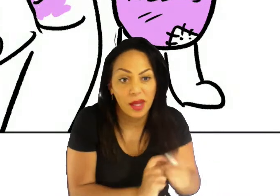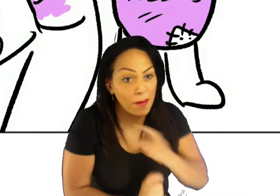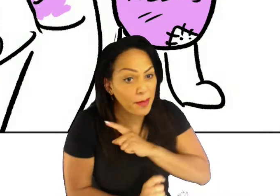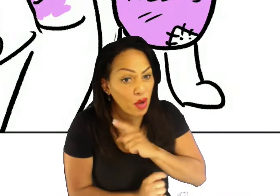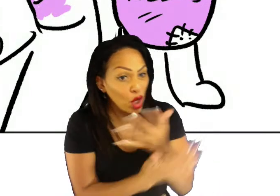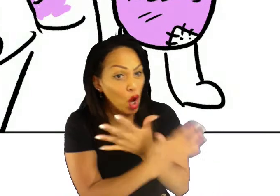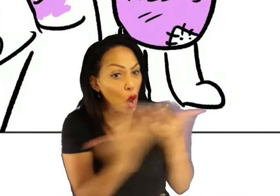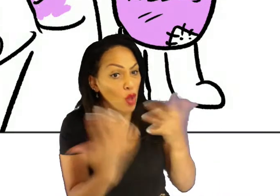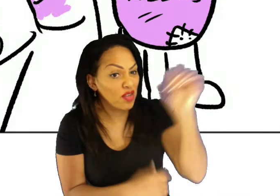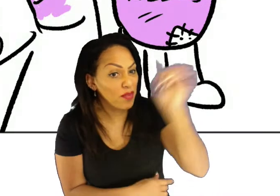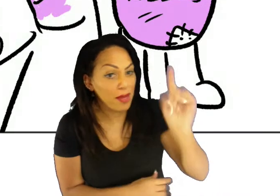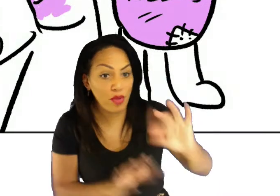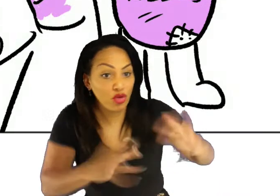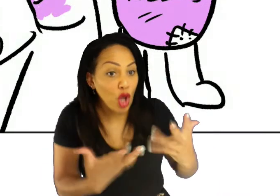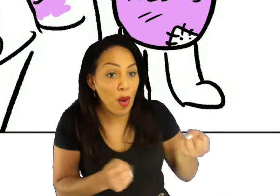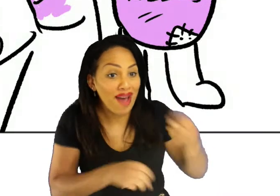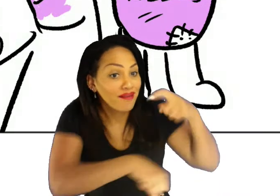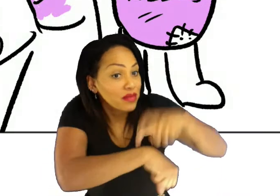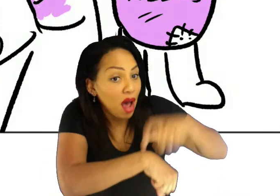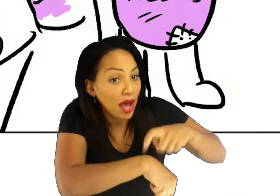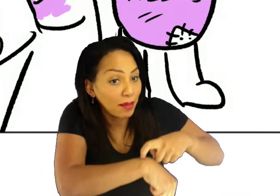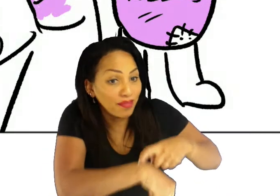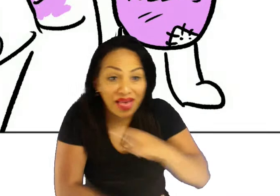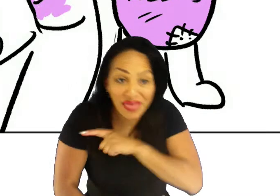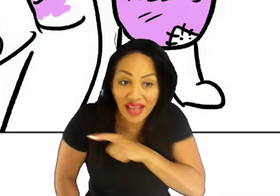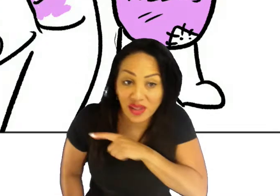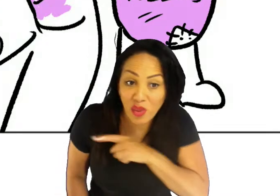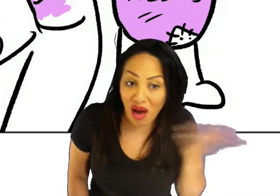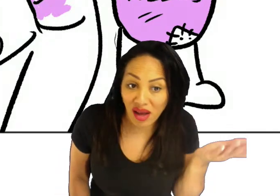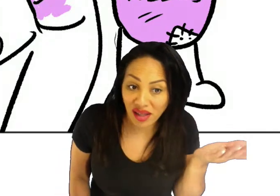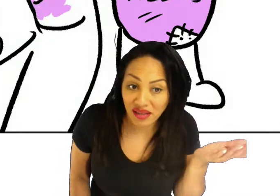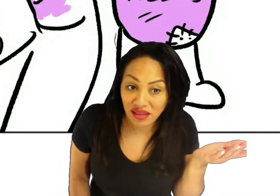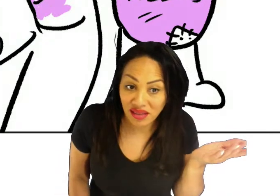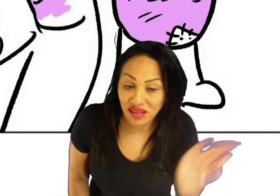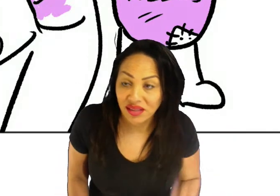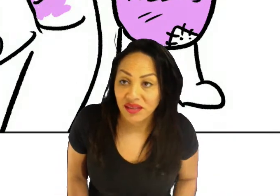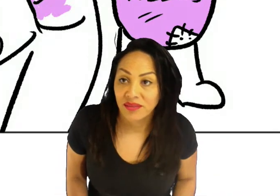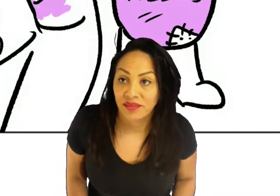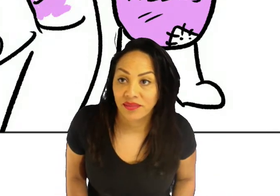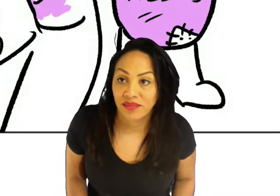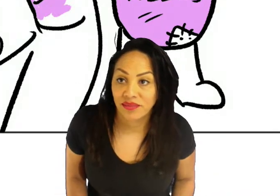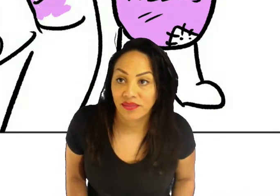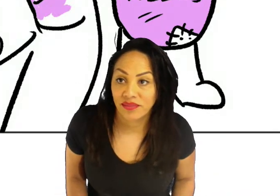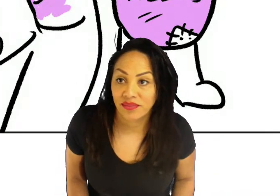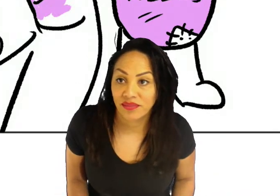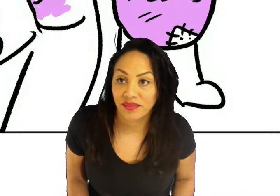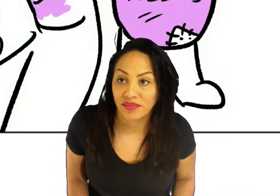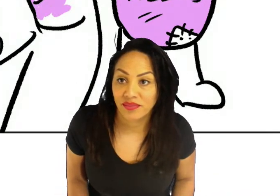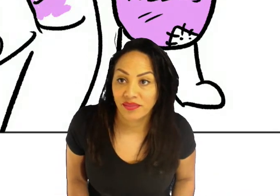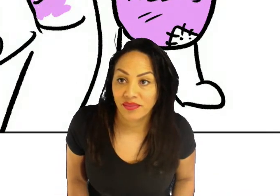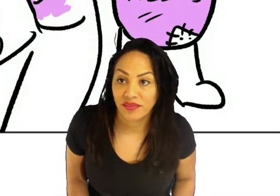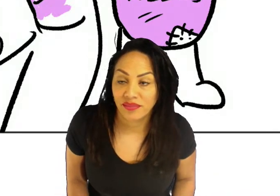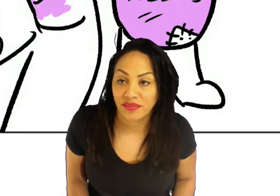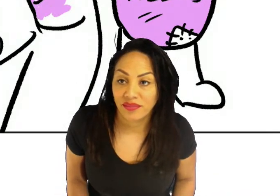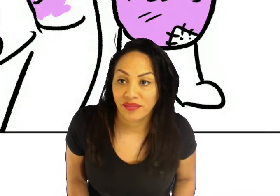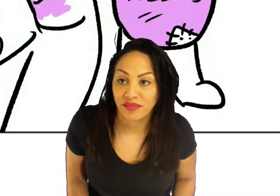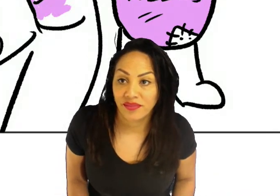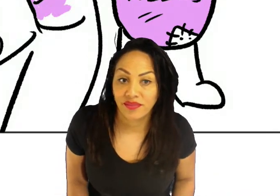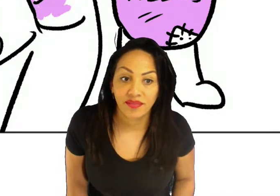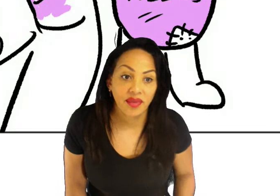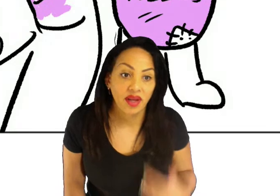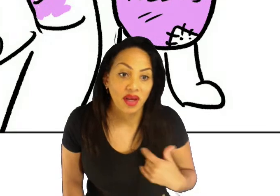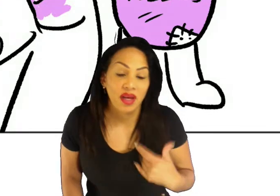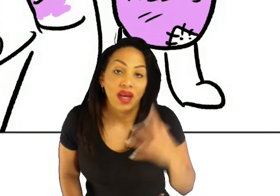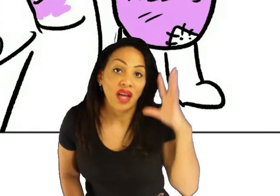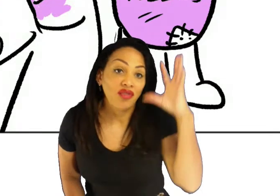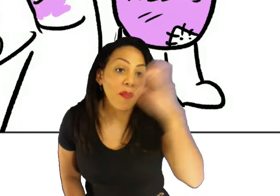you remember the job you were in where you were so stressed and hated everything so much that you came in, stared at your screen